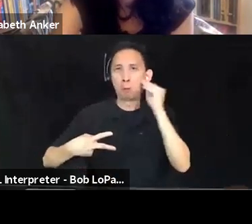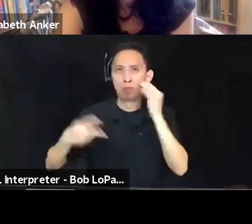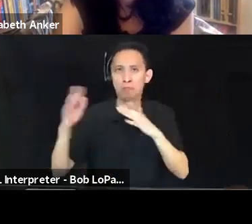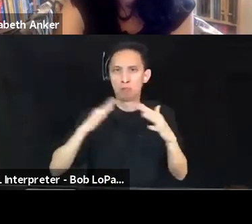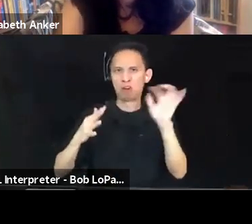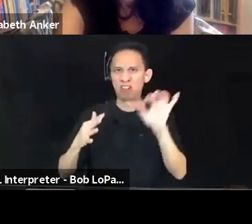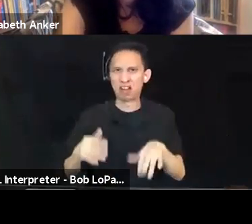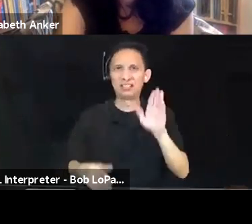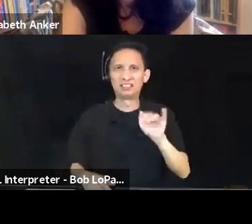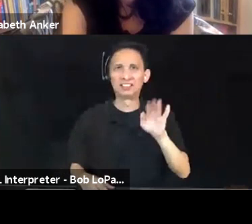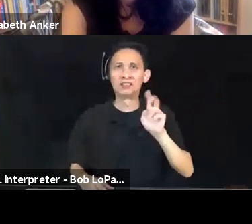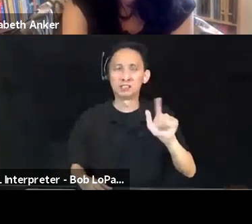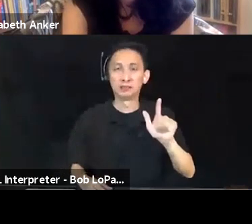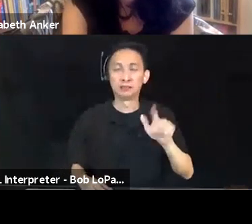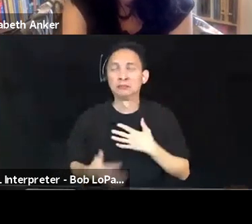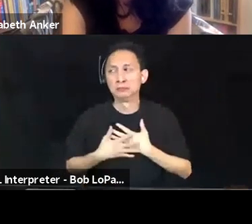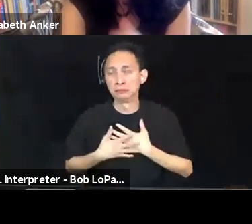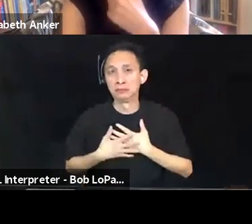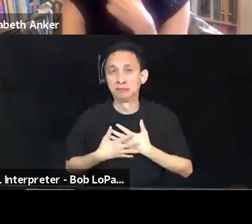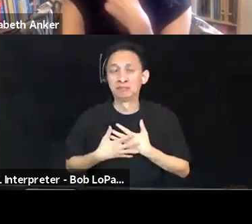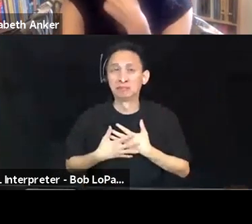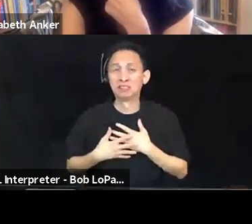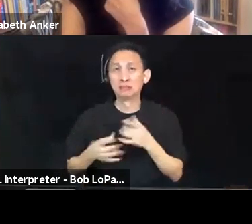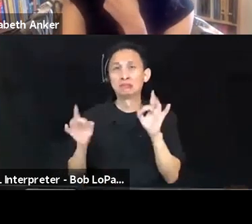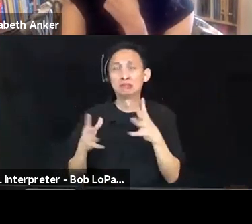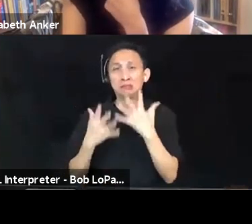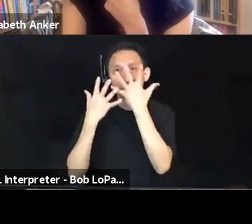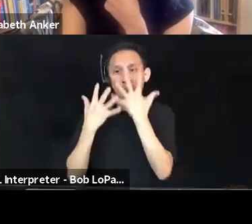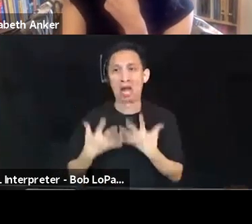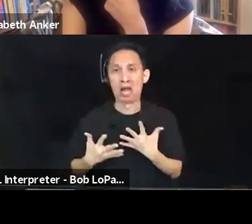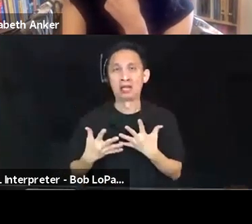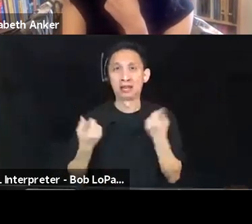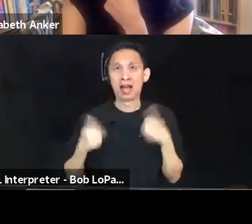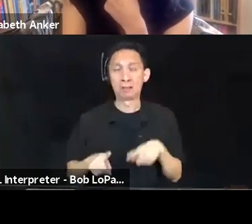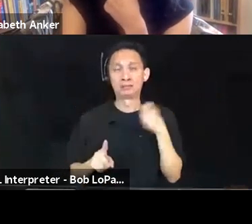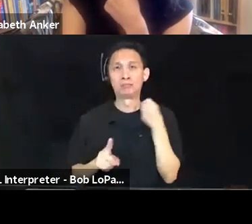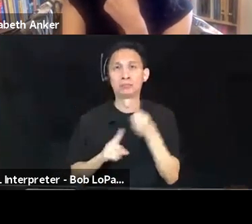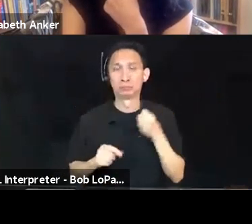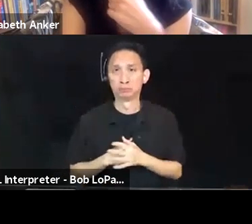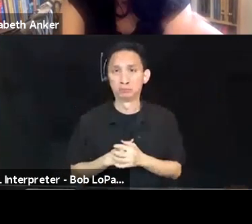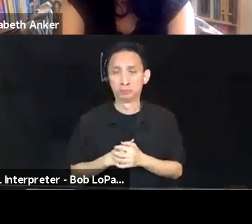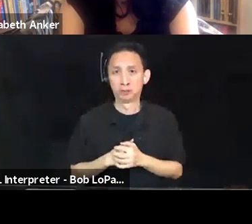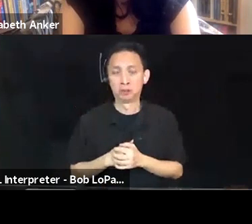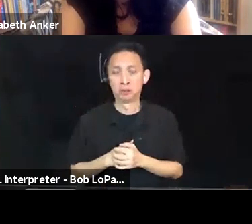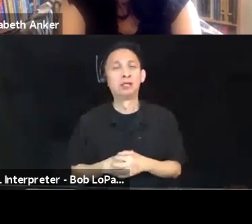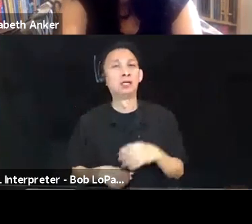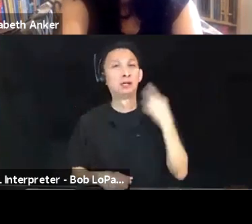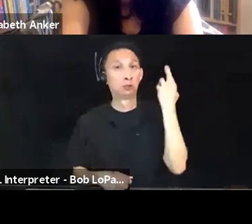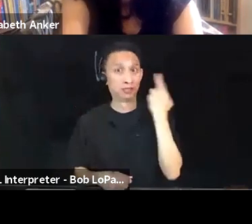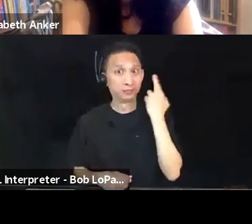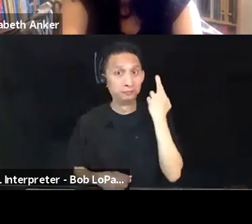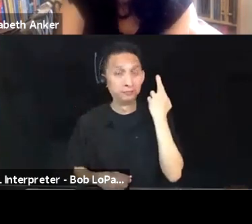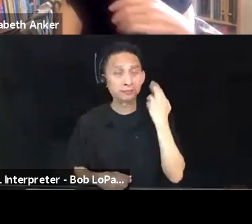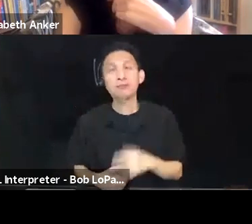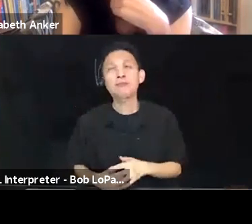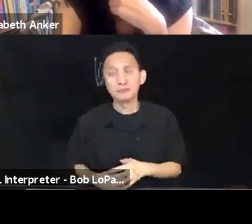It is a cruel tragedy for a number of reasons, starting with the fact that it's